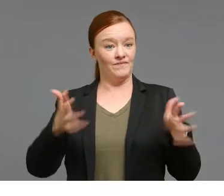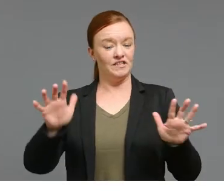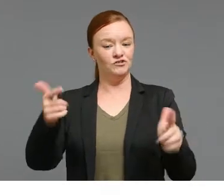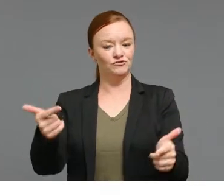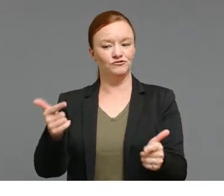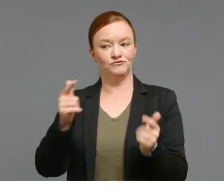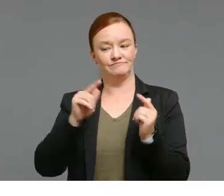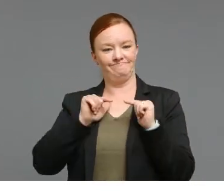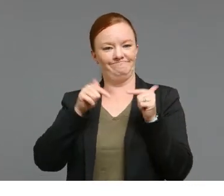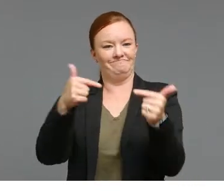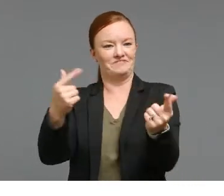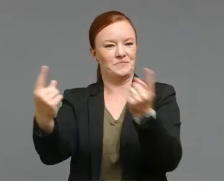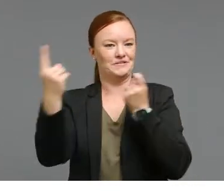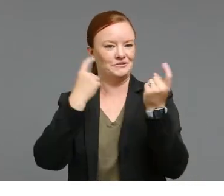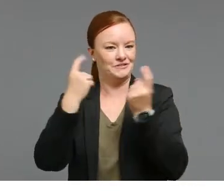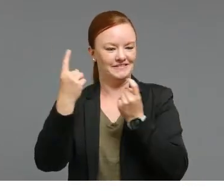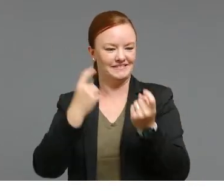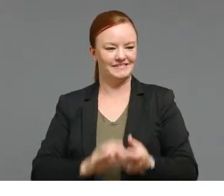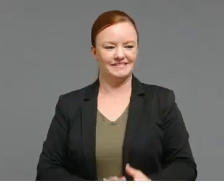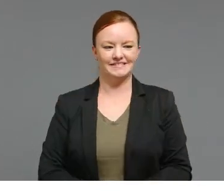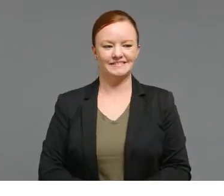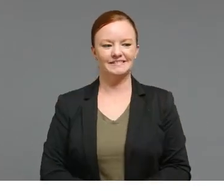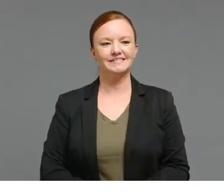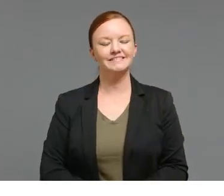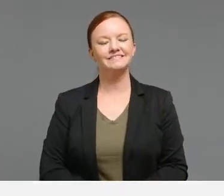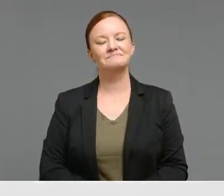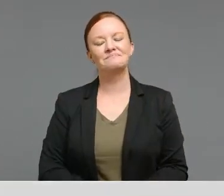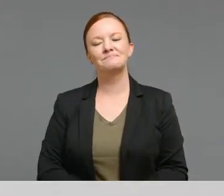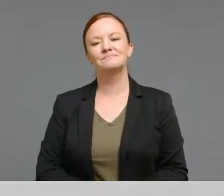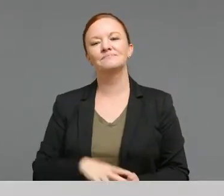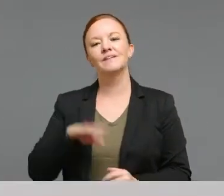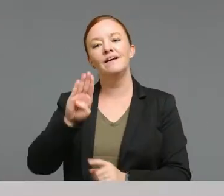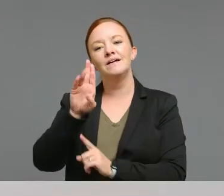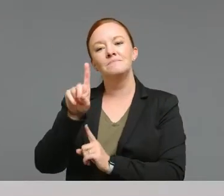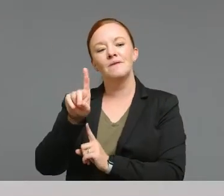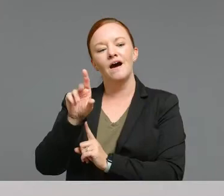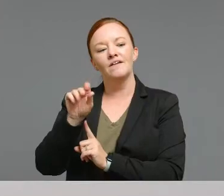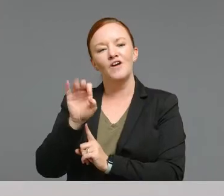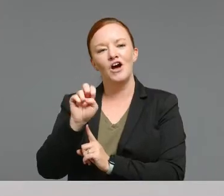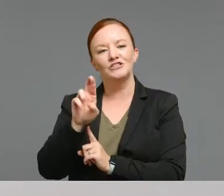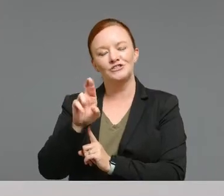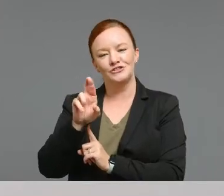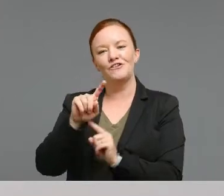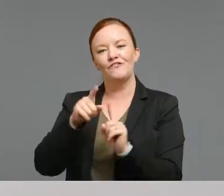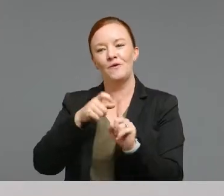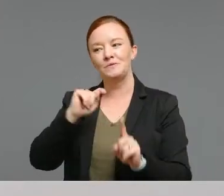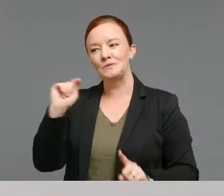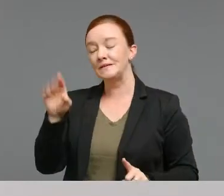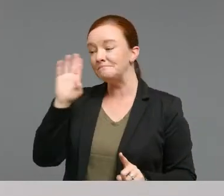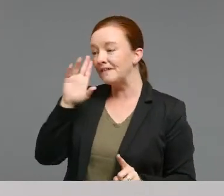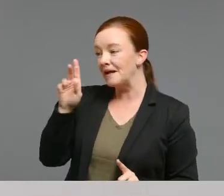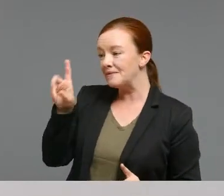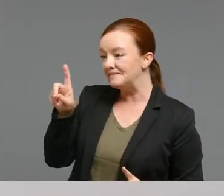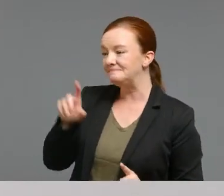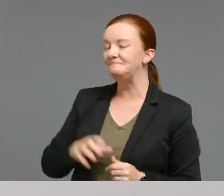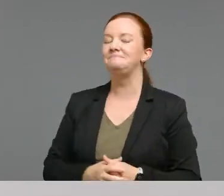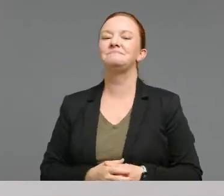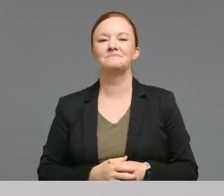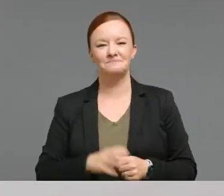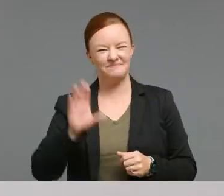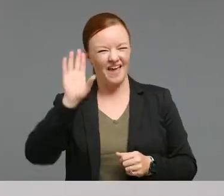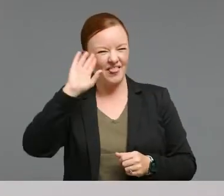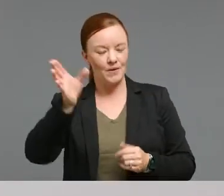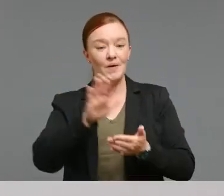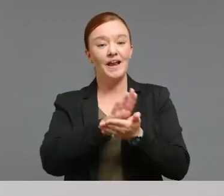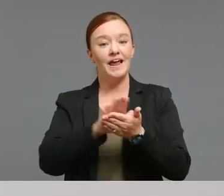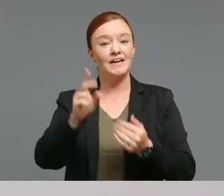for questions. Okay, first up is Bud Foster in Tucson. Hi, Bud. Well, hello there. It's